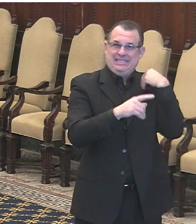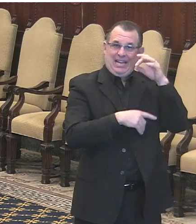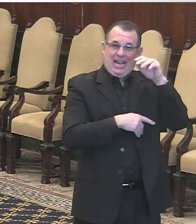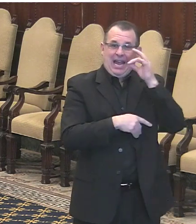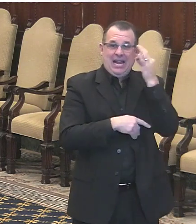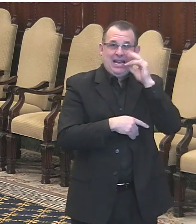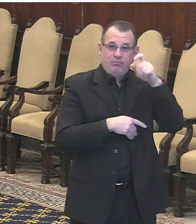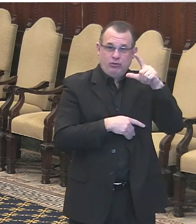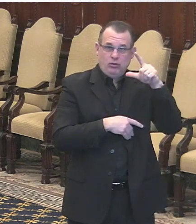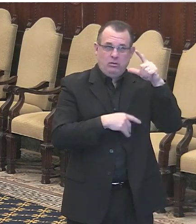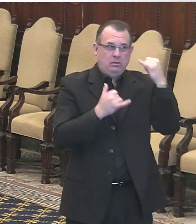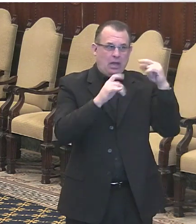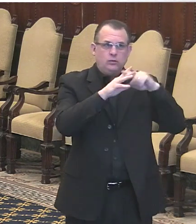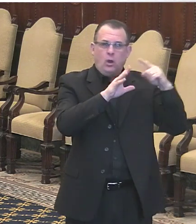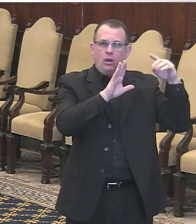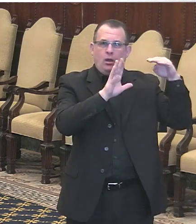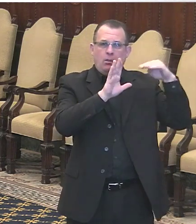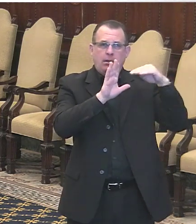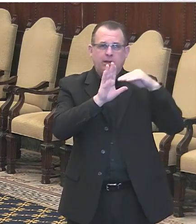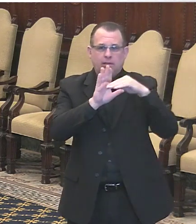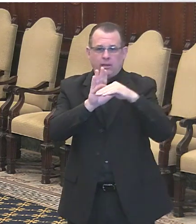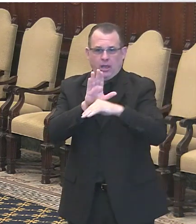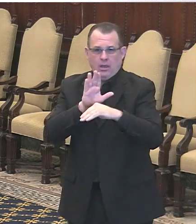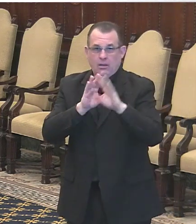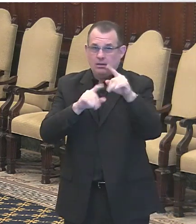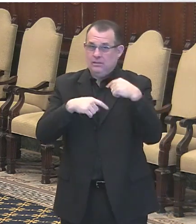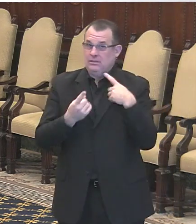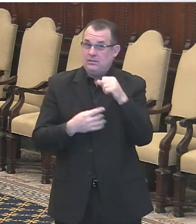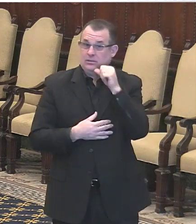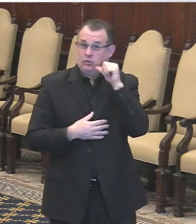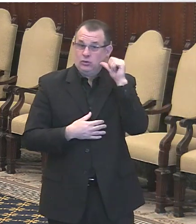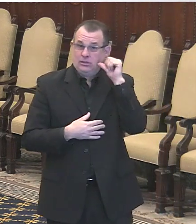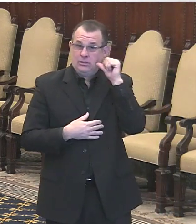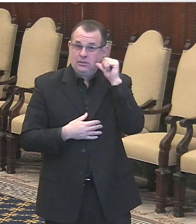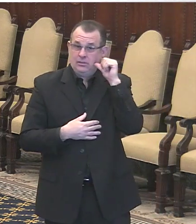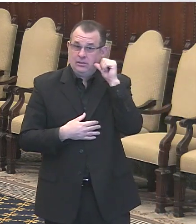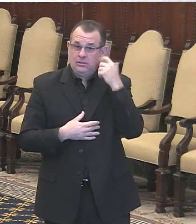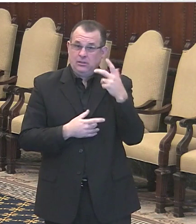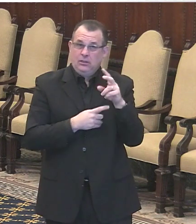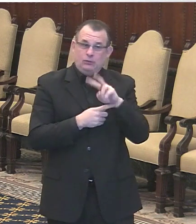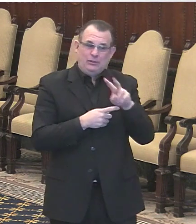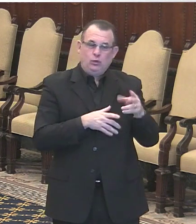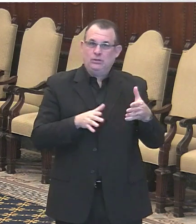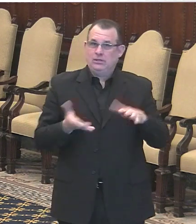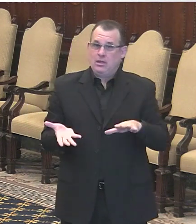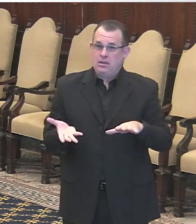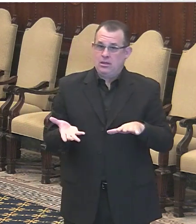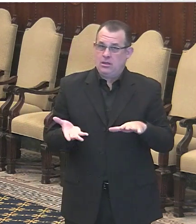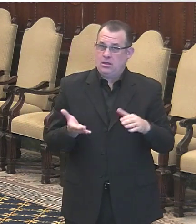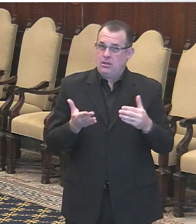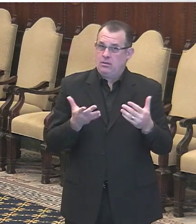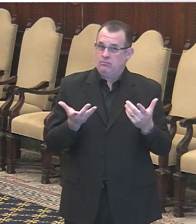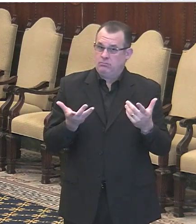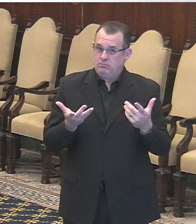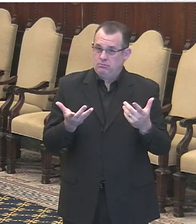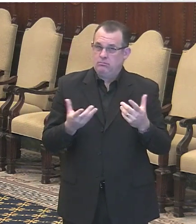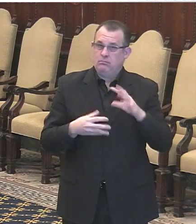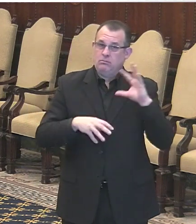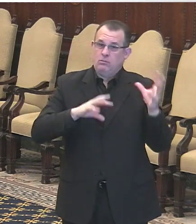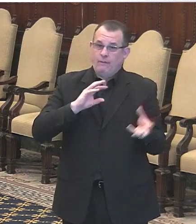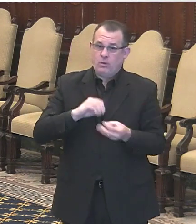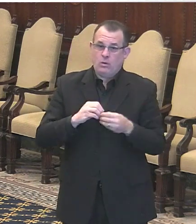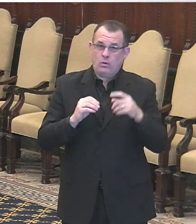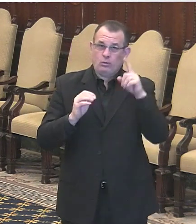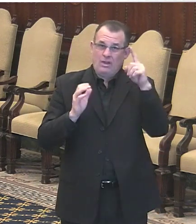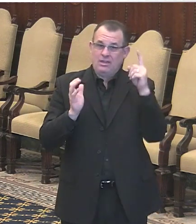yesterday, we've had 22 new deaths confirmed from the coronavirus infection in Philadelphia residents, bringing us to a total of